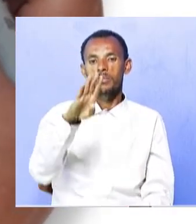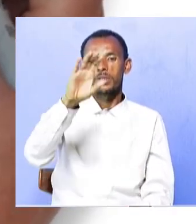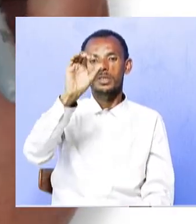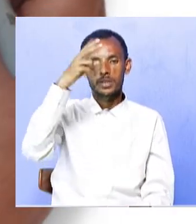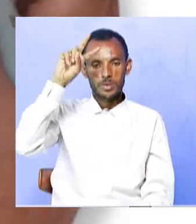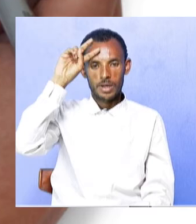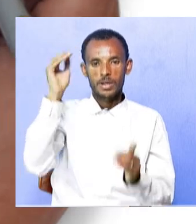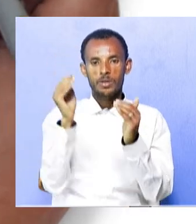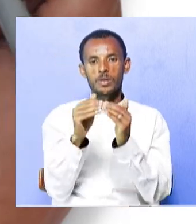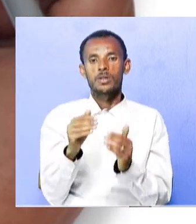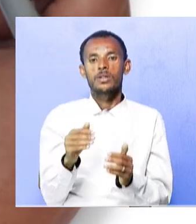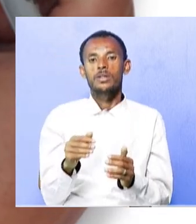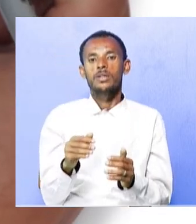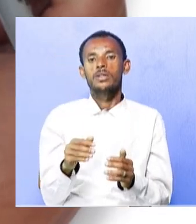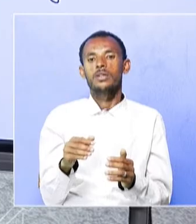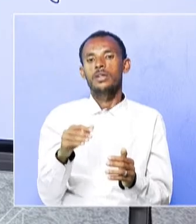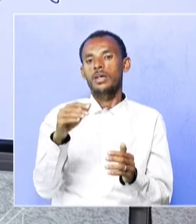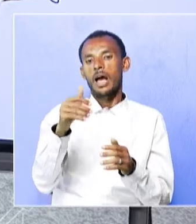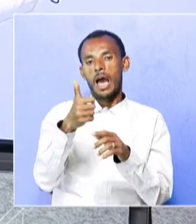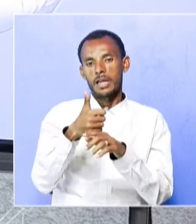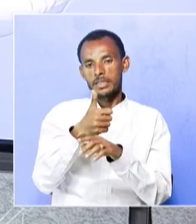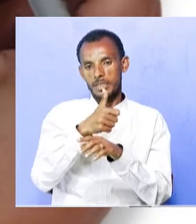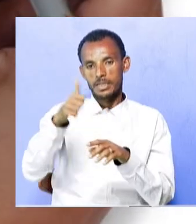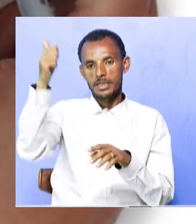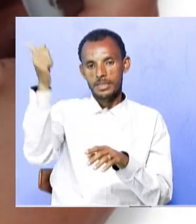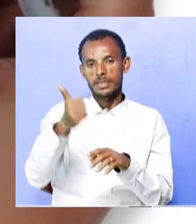the product of the adjacent segment BD